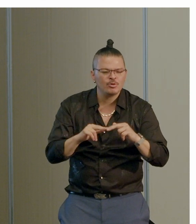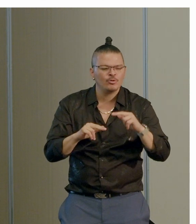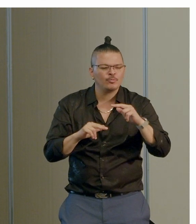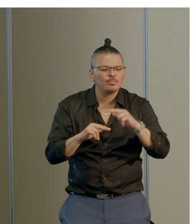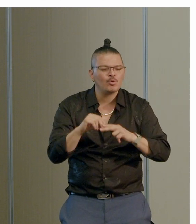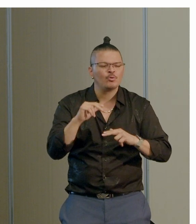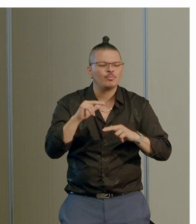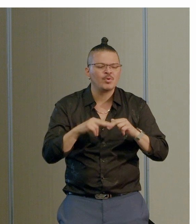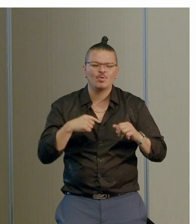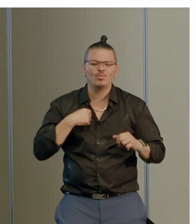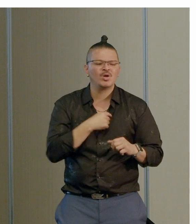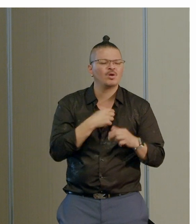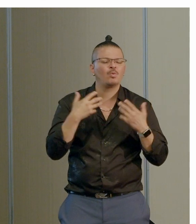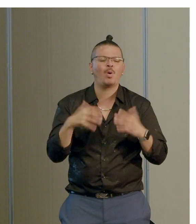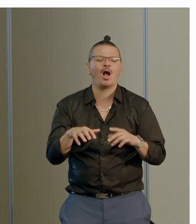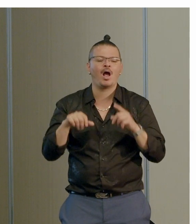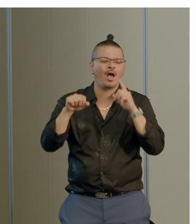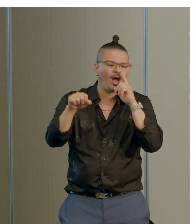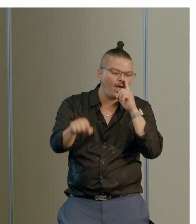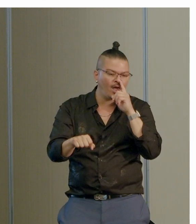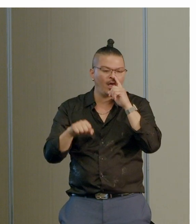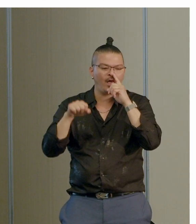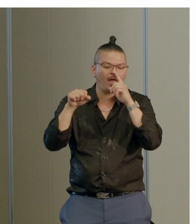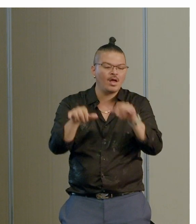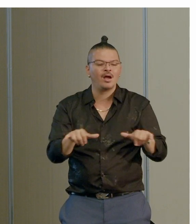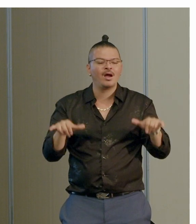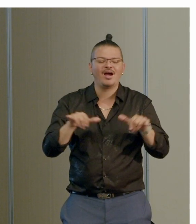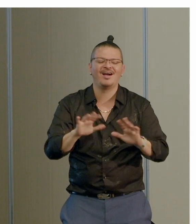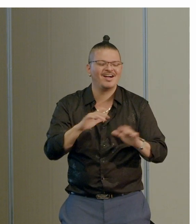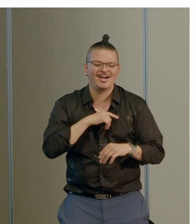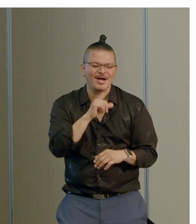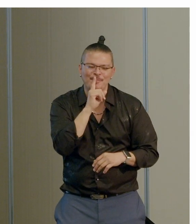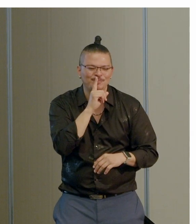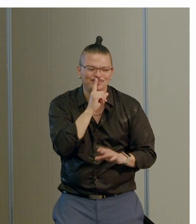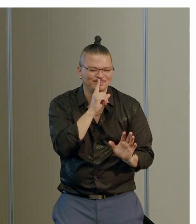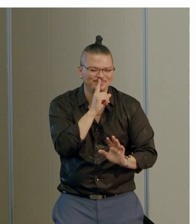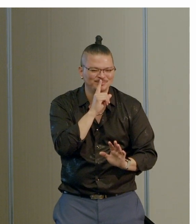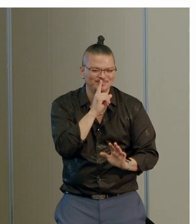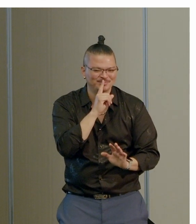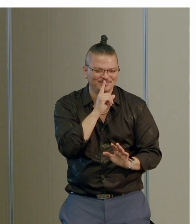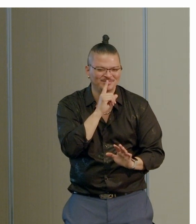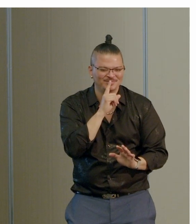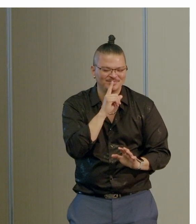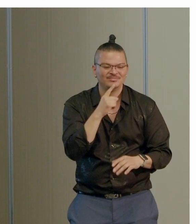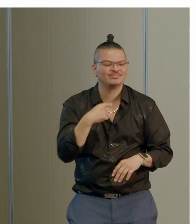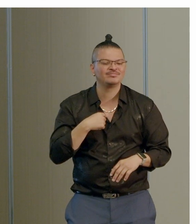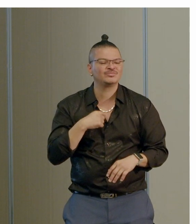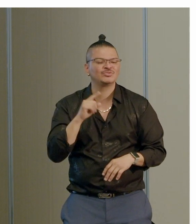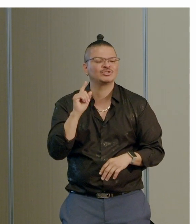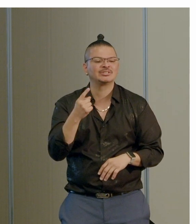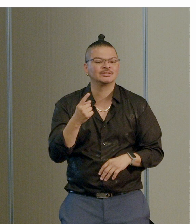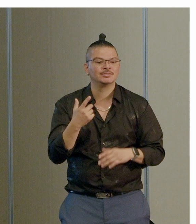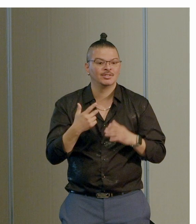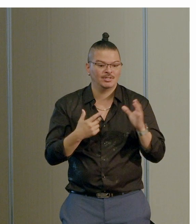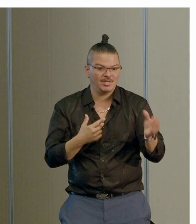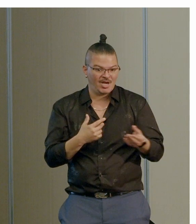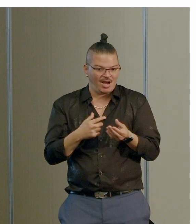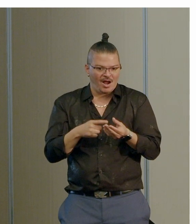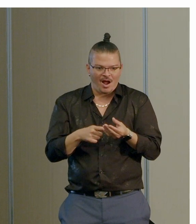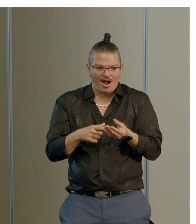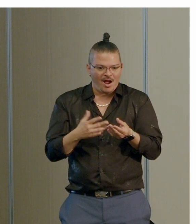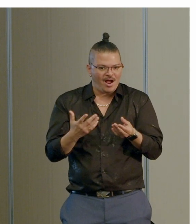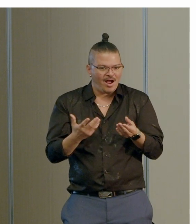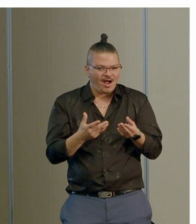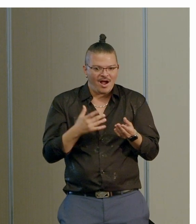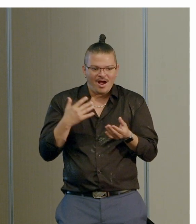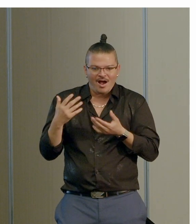reinventing the wheel. And there's so much that one can take and run with. And looking at